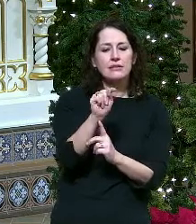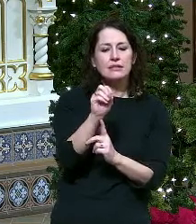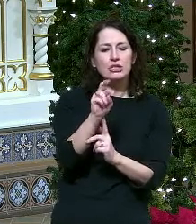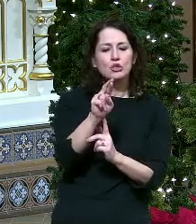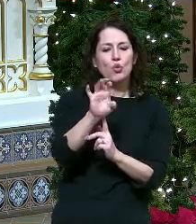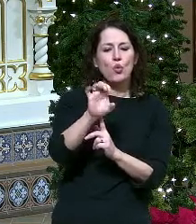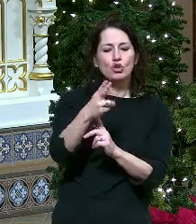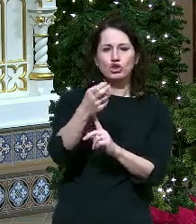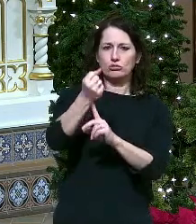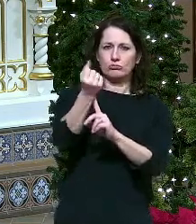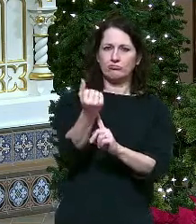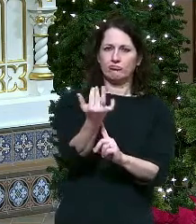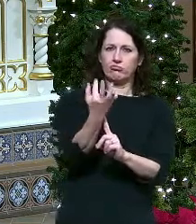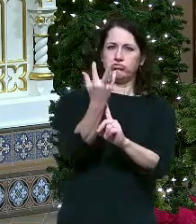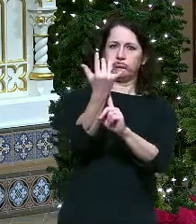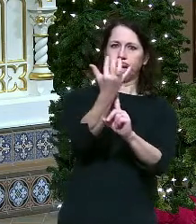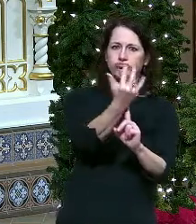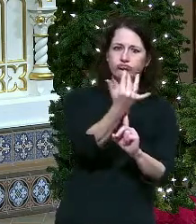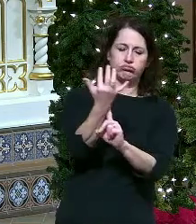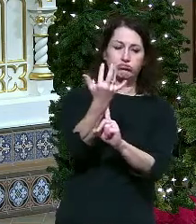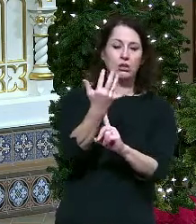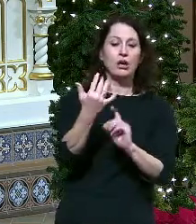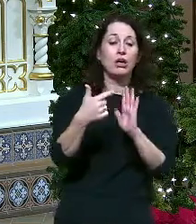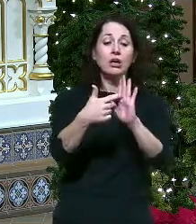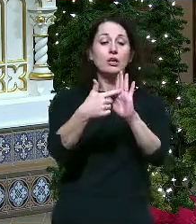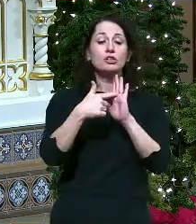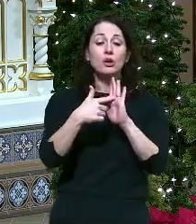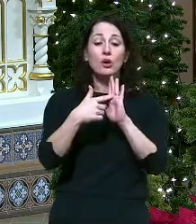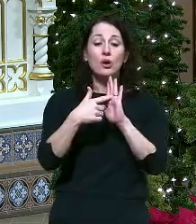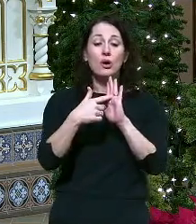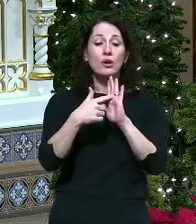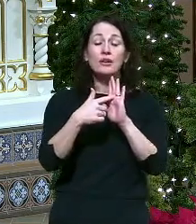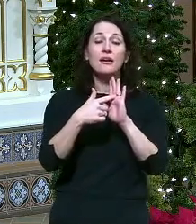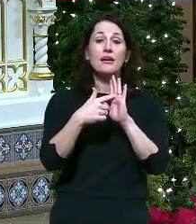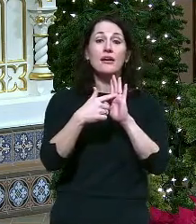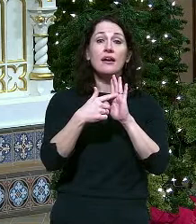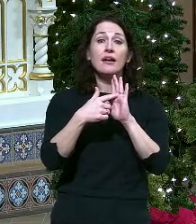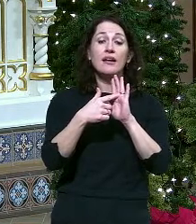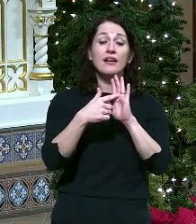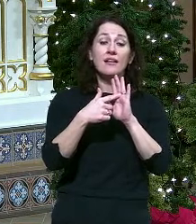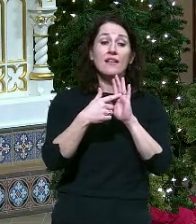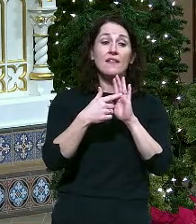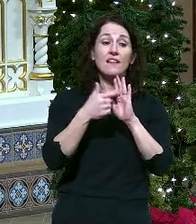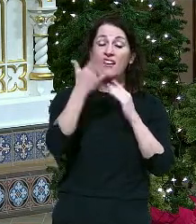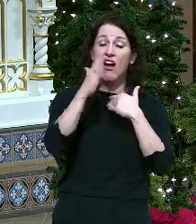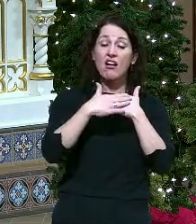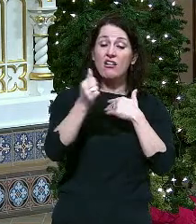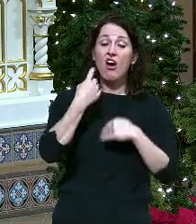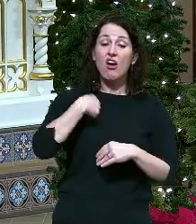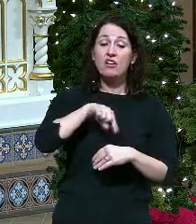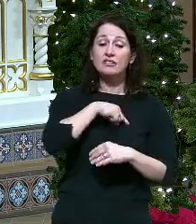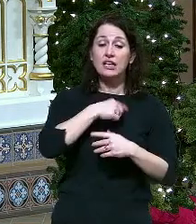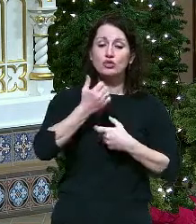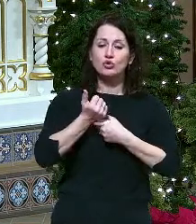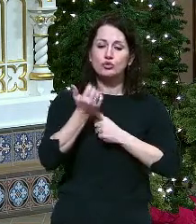which suggests to me that we're all called to carry forth that